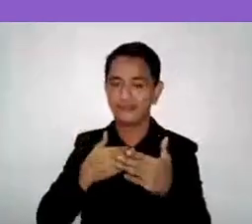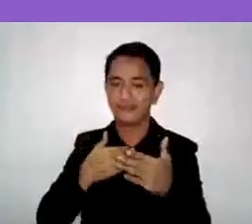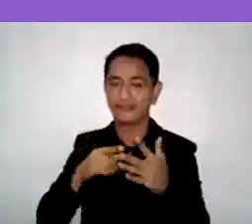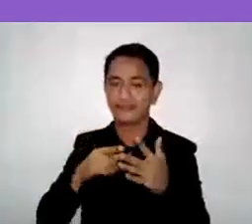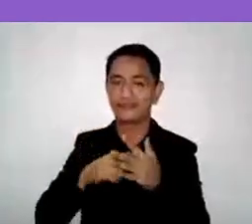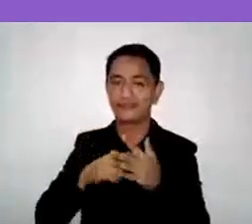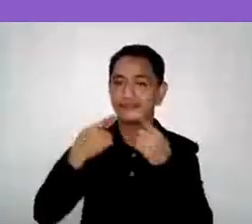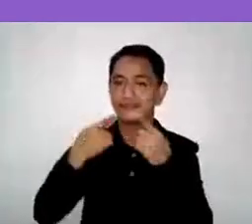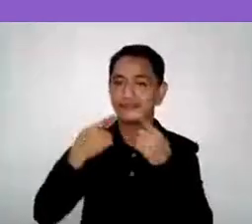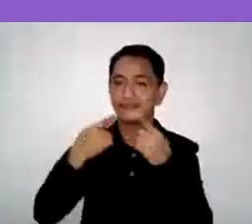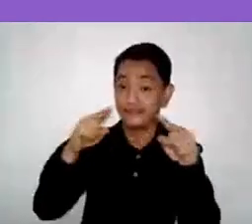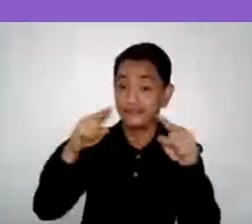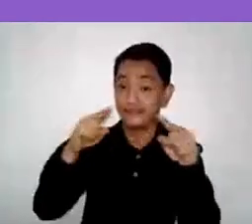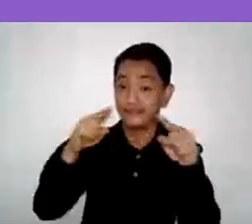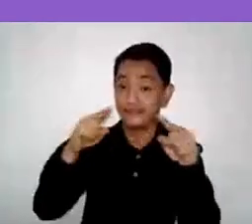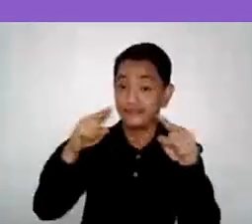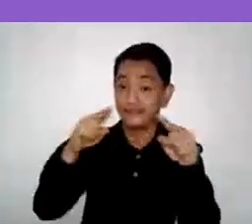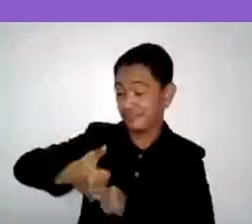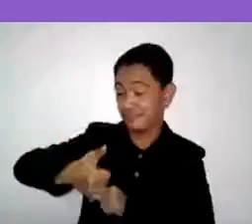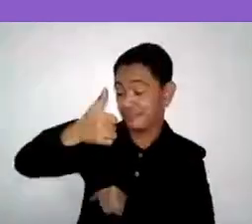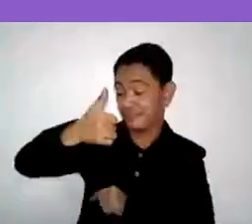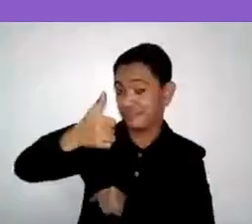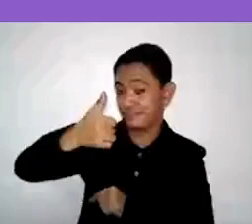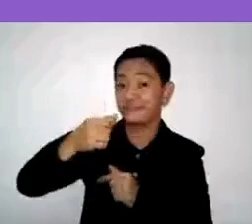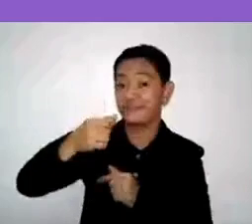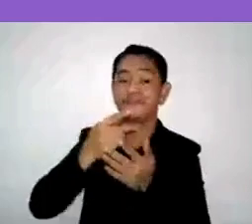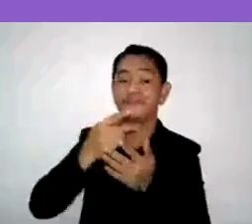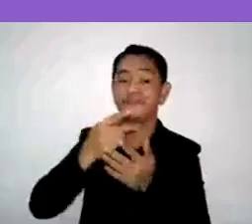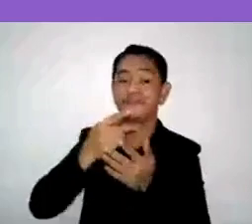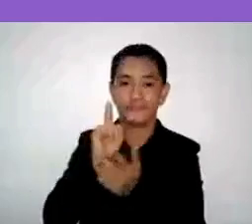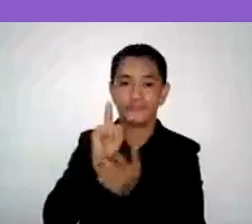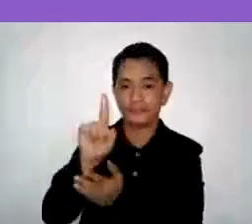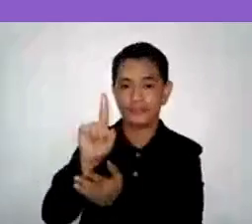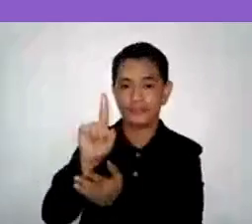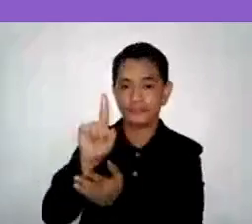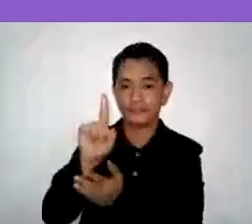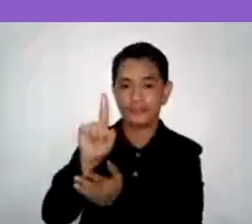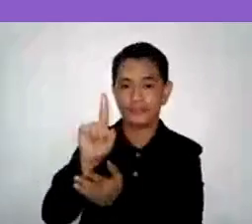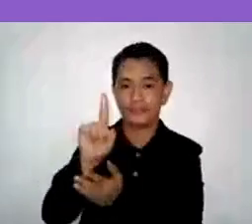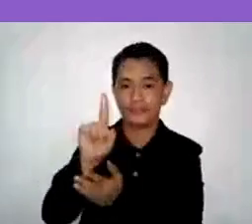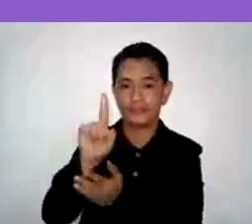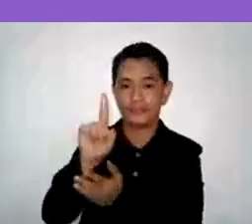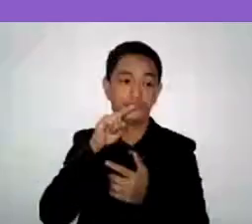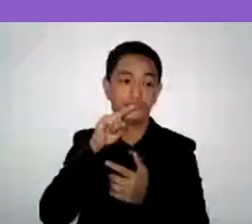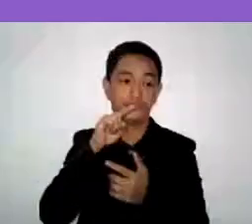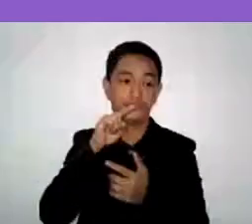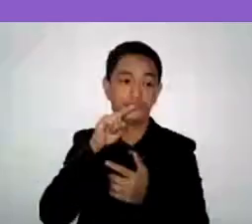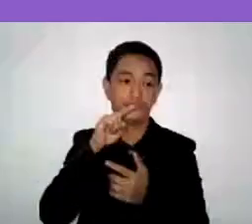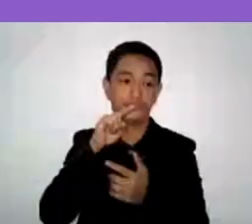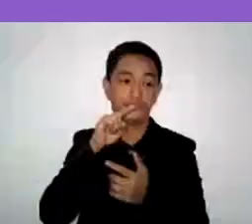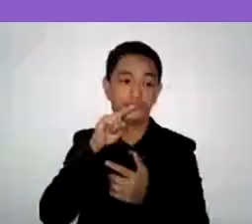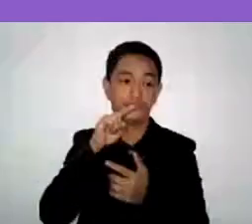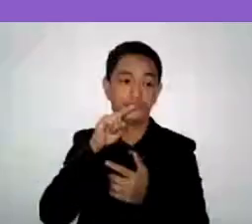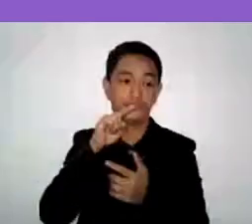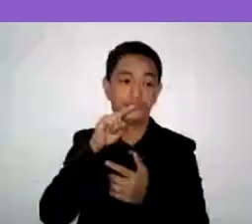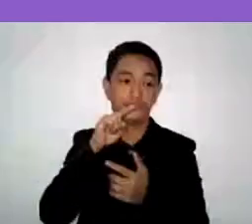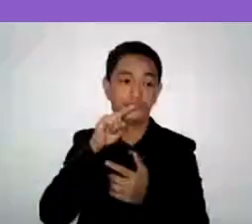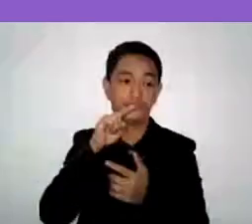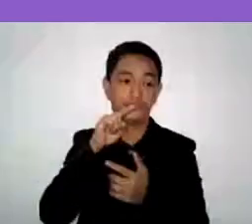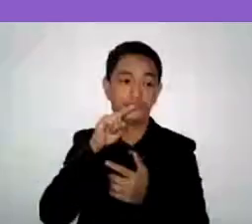another Mentimeter game? But before we start, let me announce the winners of the part one of our Mentimeter